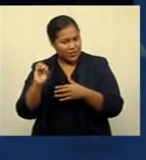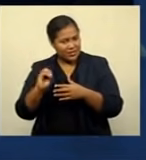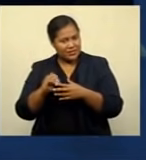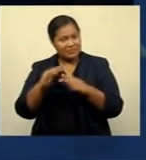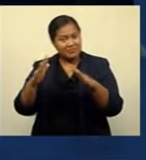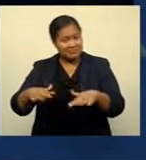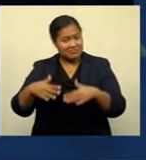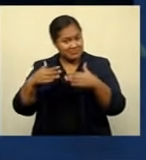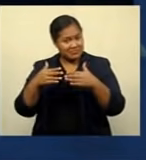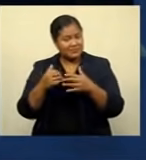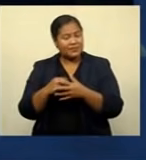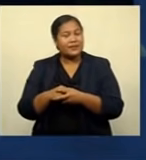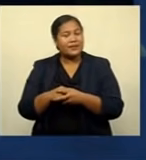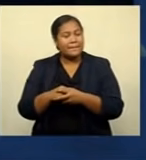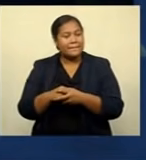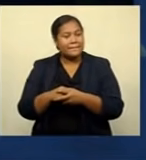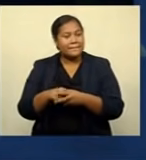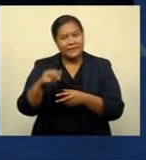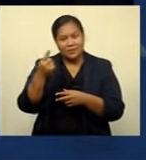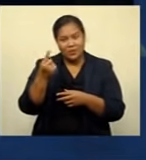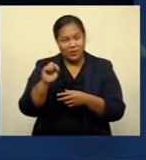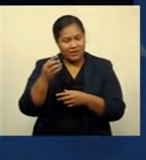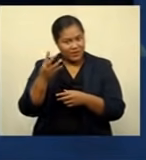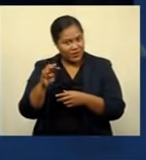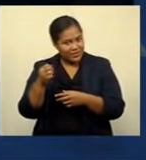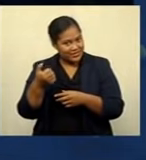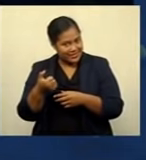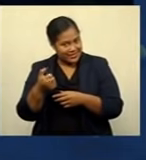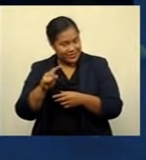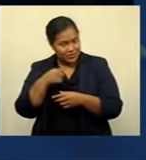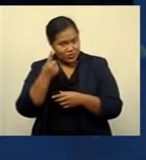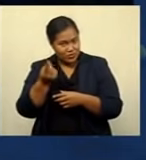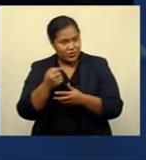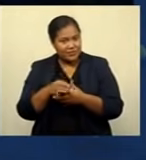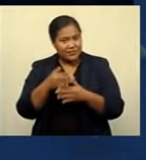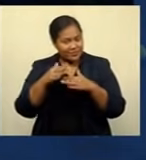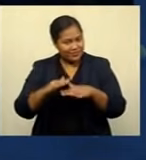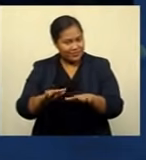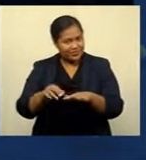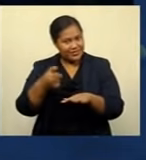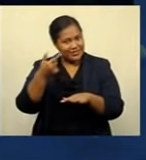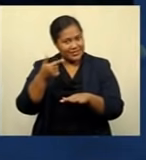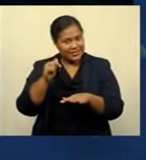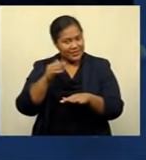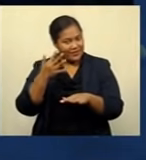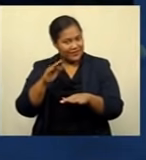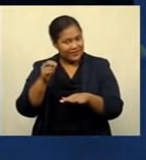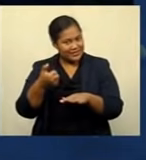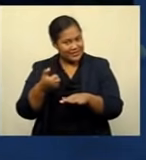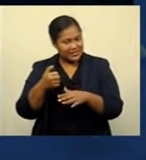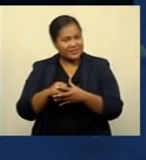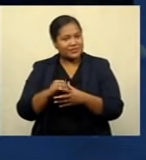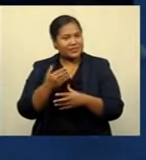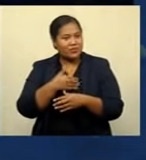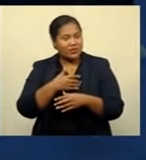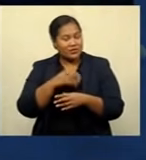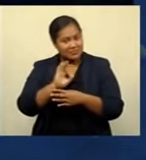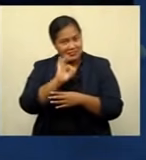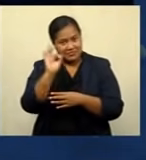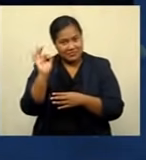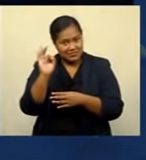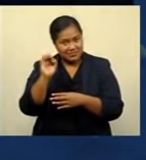Turning to the tides, the next high tide is at 1:46 a.m. tomorrow with low tide at 7:56 a.m. Sunrise will be